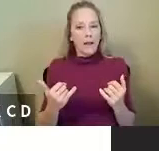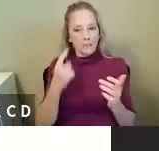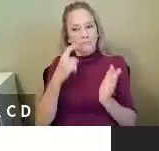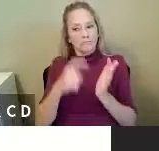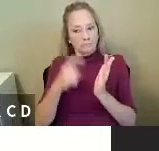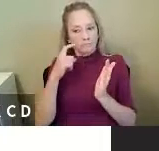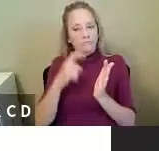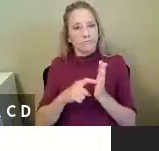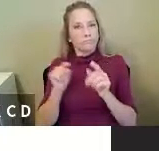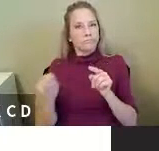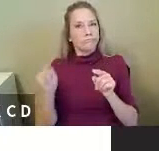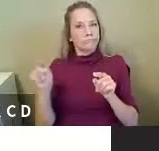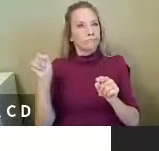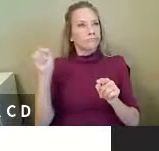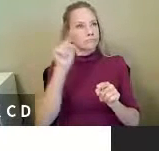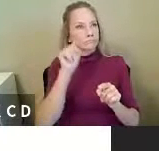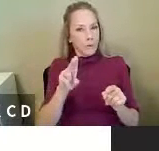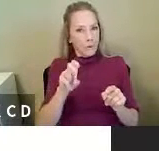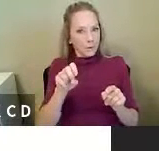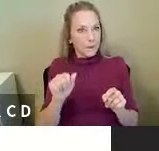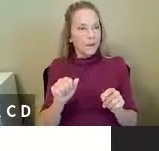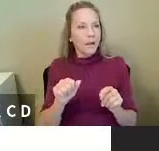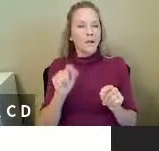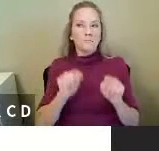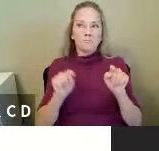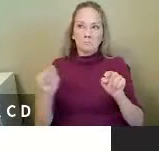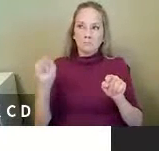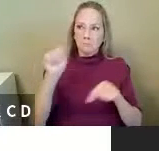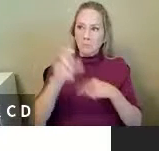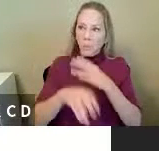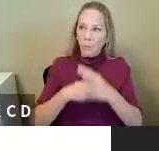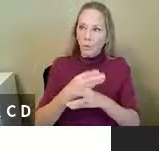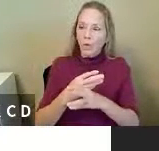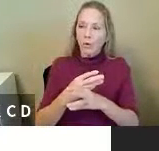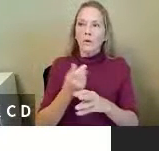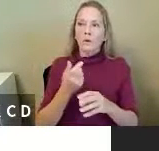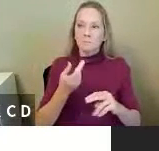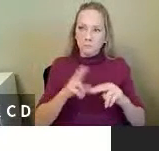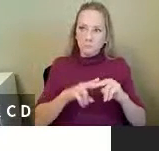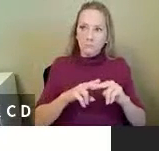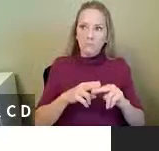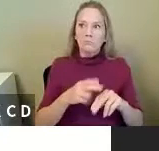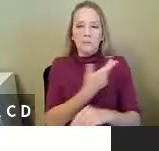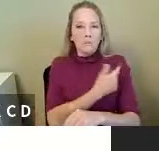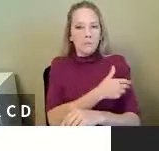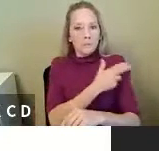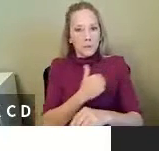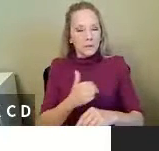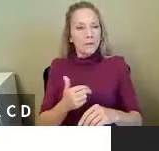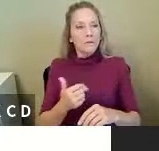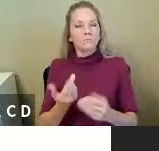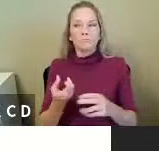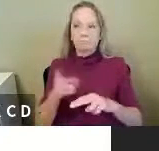the country, and for that matter, around the world, in terms of increased cases, increased hospitalizations.